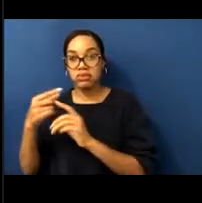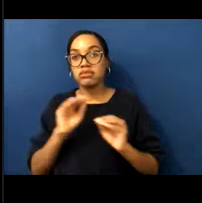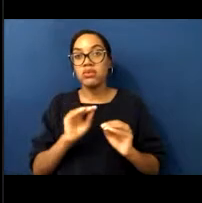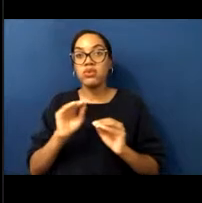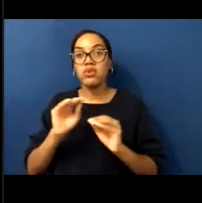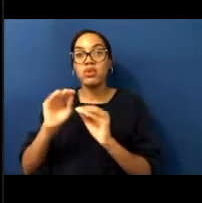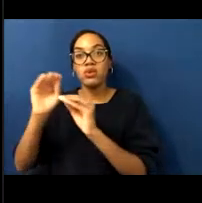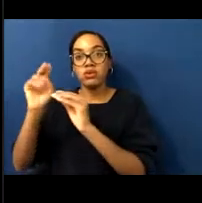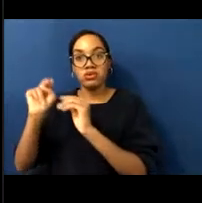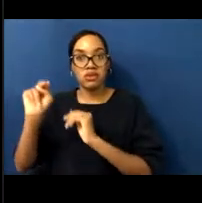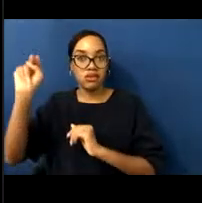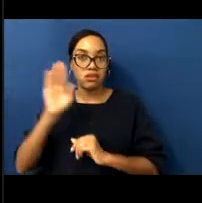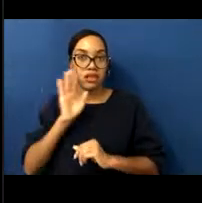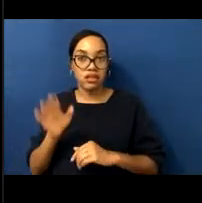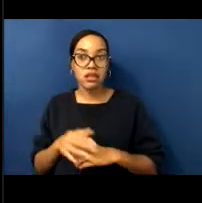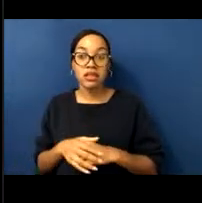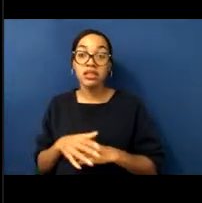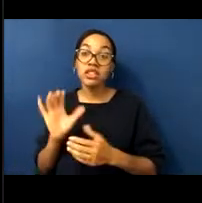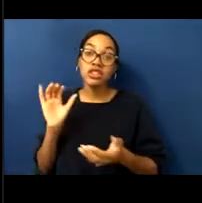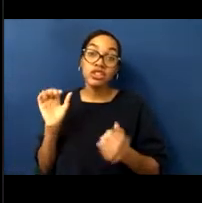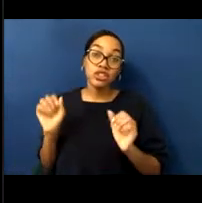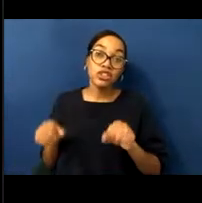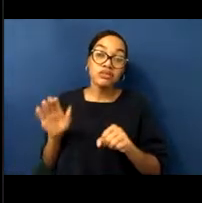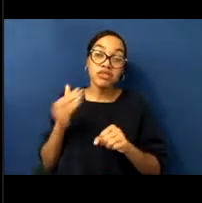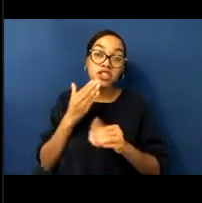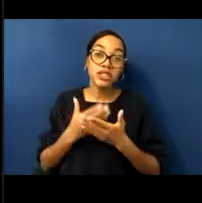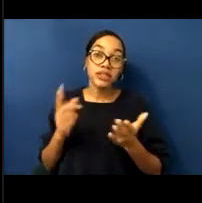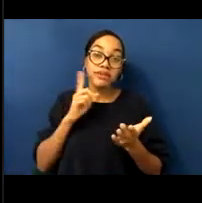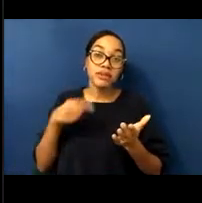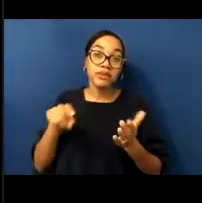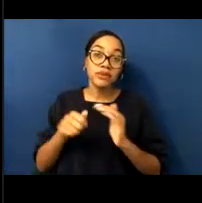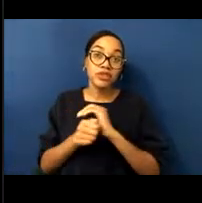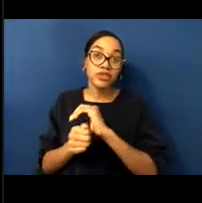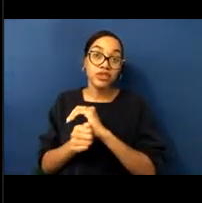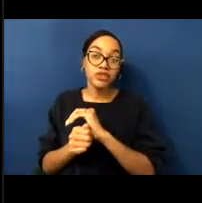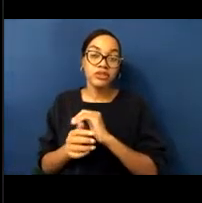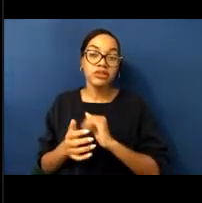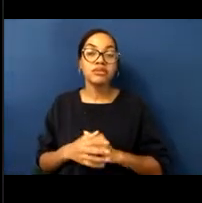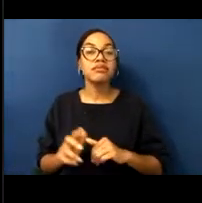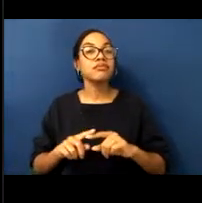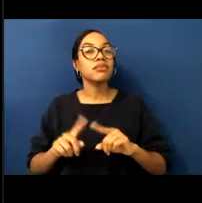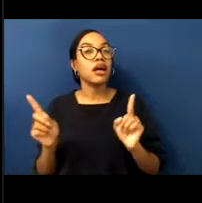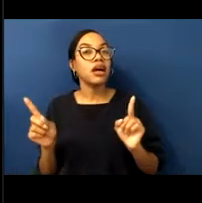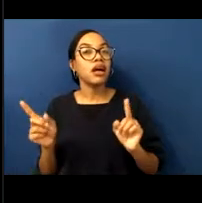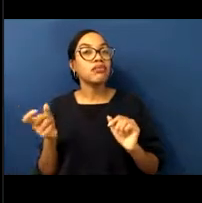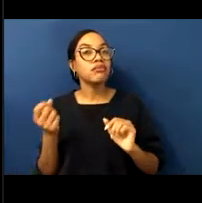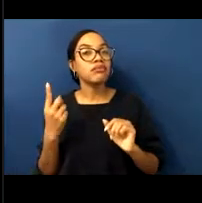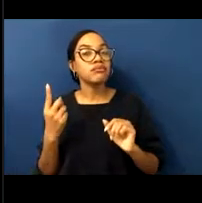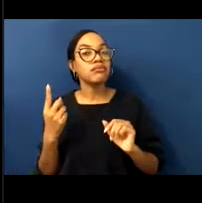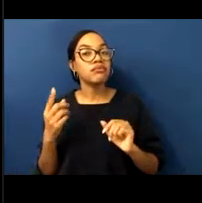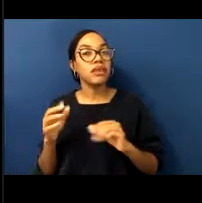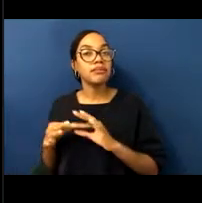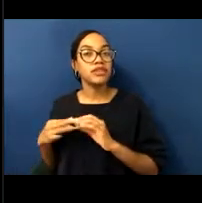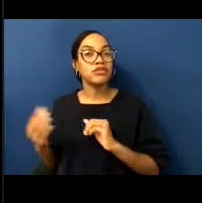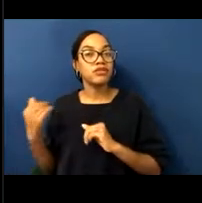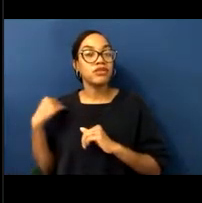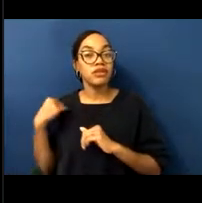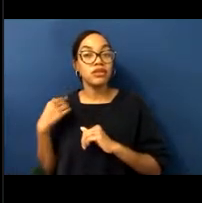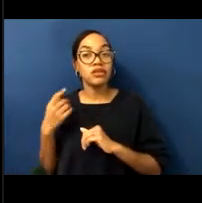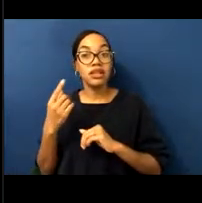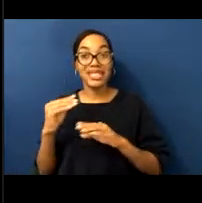potentially be a good thing for these particular turtles. However, as I mentioned earlier, we still believe that the beach impacts might